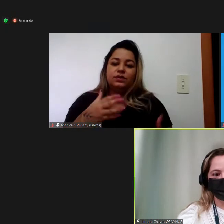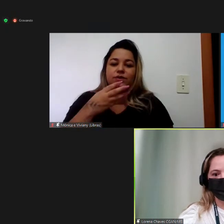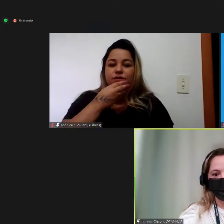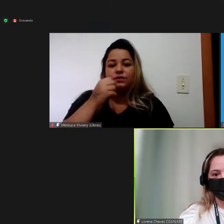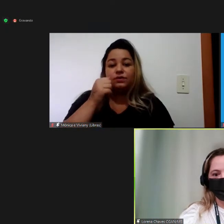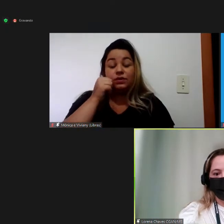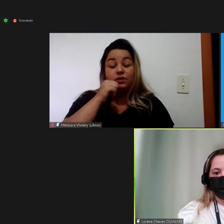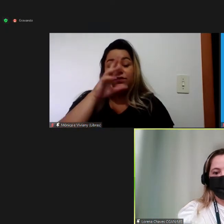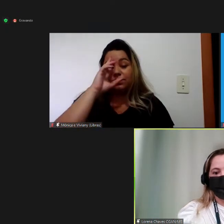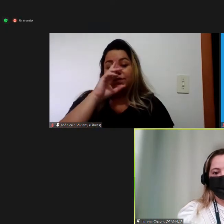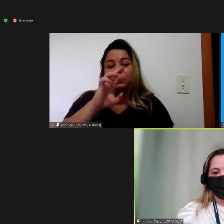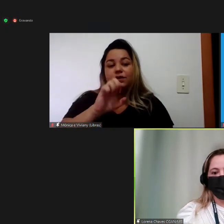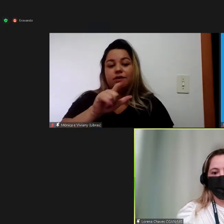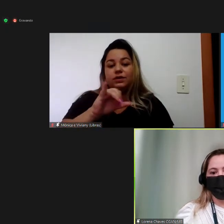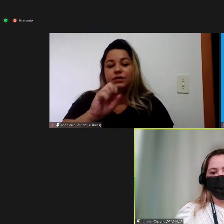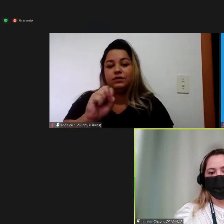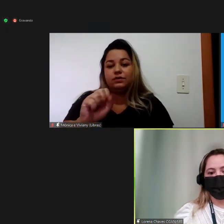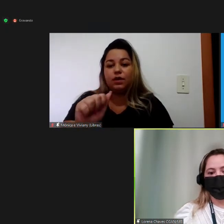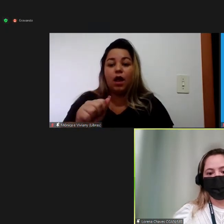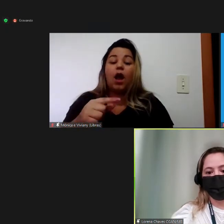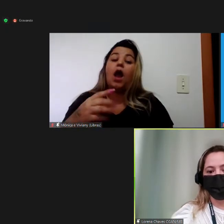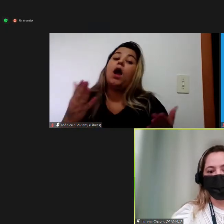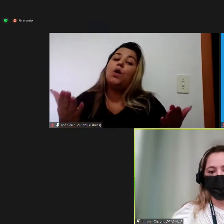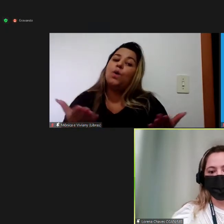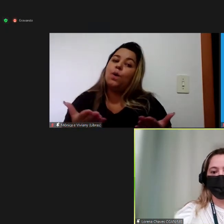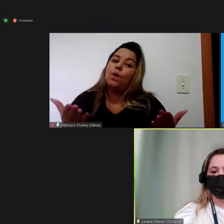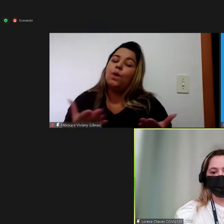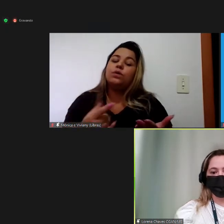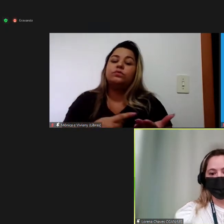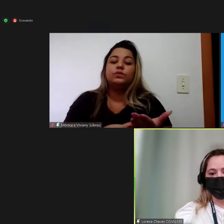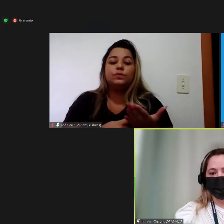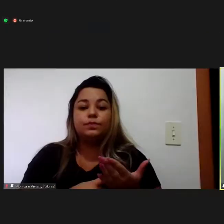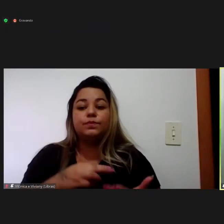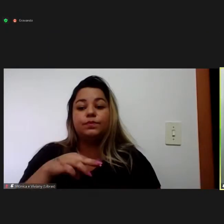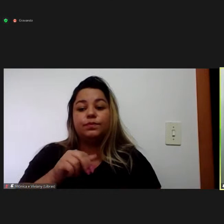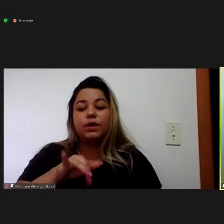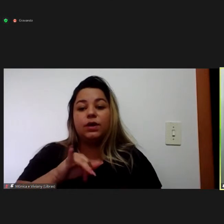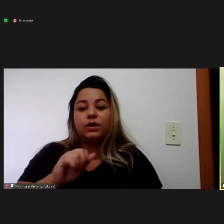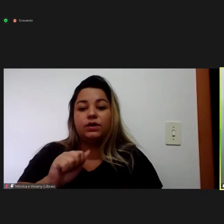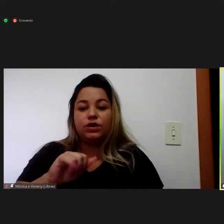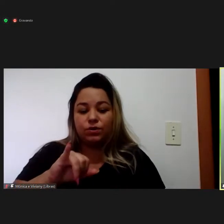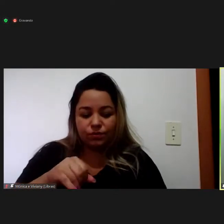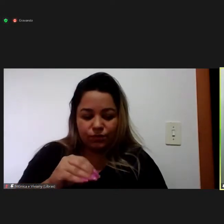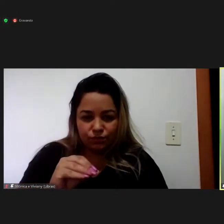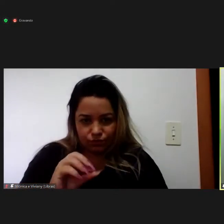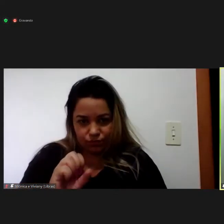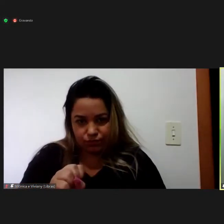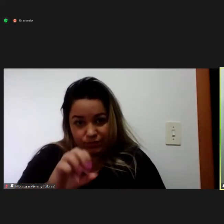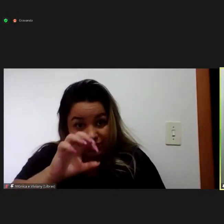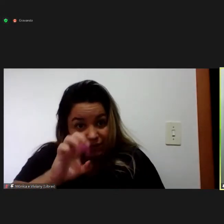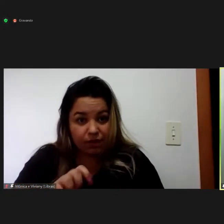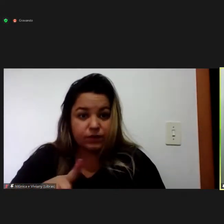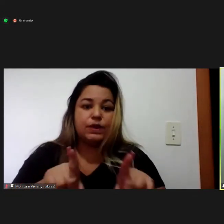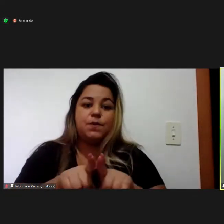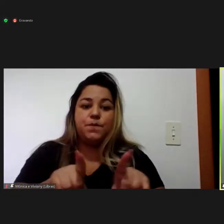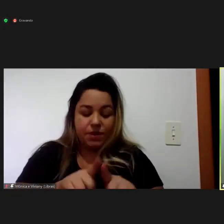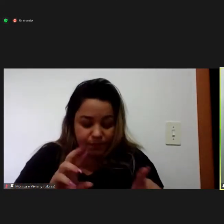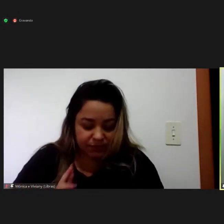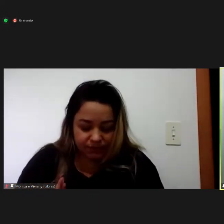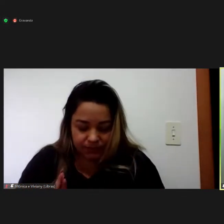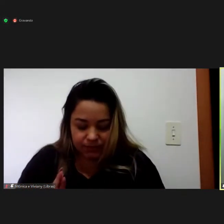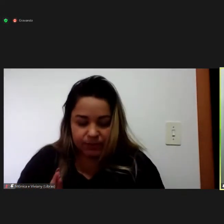much, Mrs. Agora Elisa. convido a senhora And now I invite Oliveira Evangelista, Maria